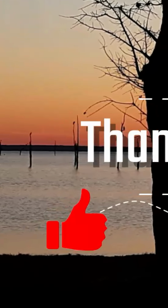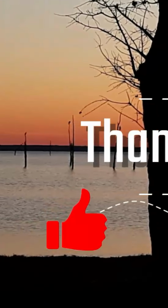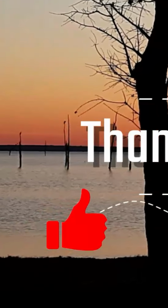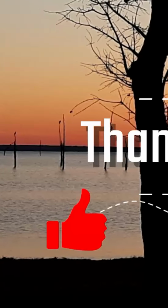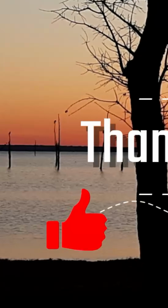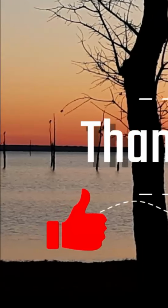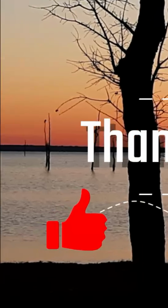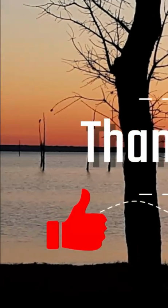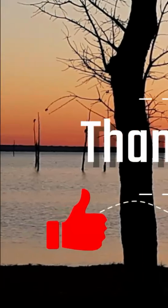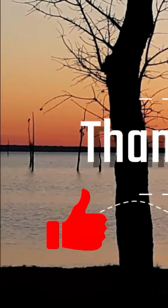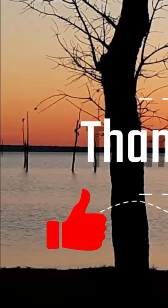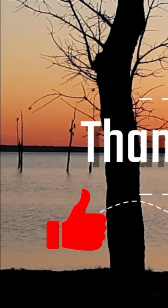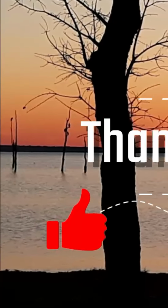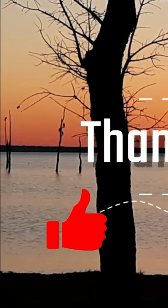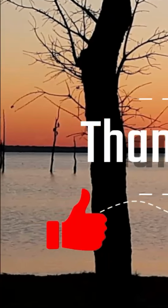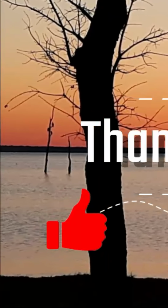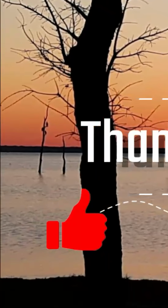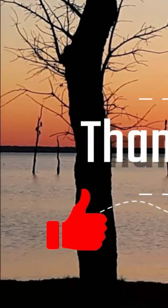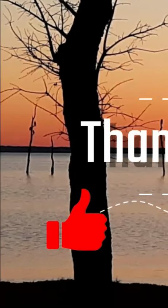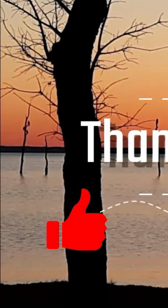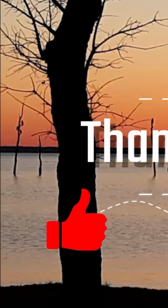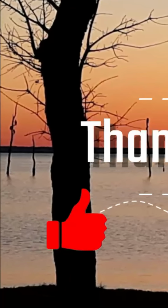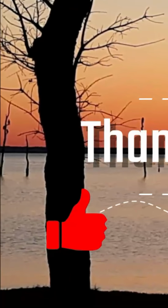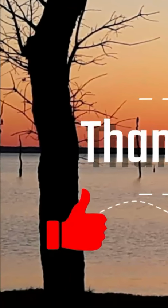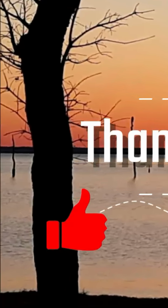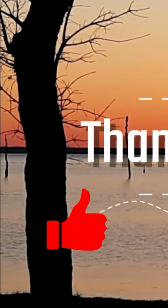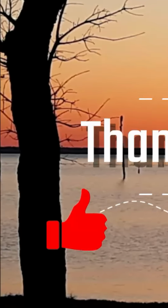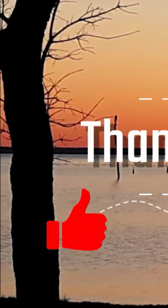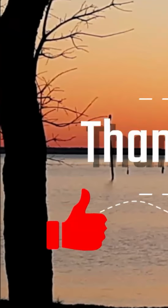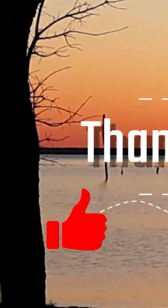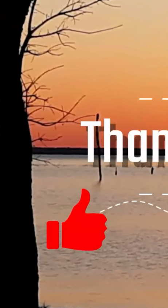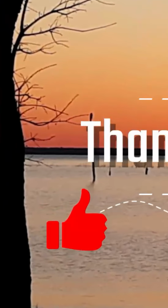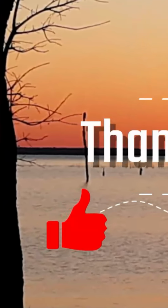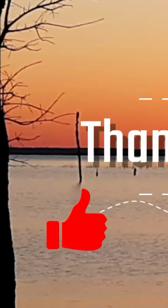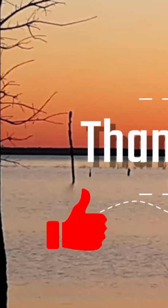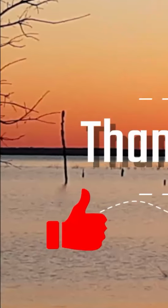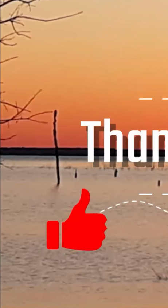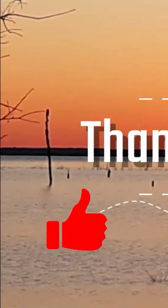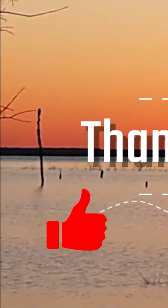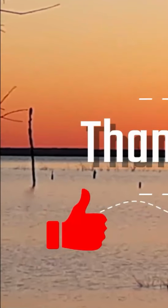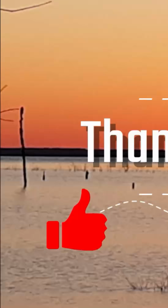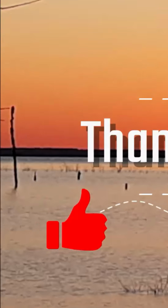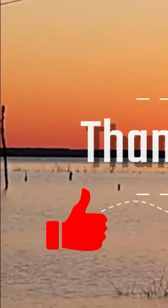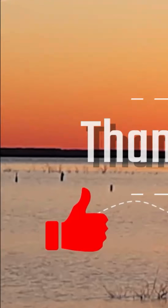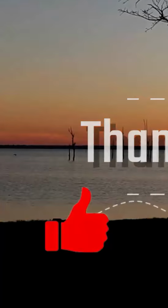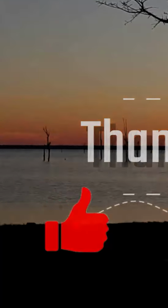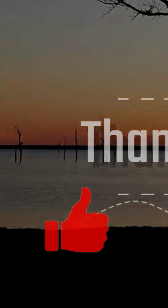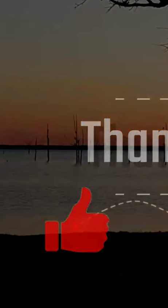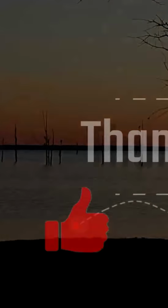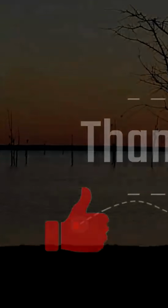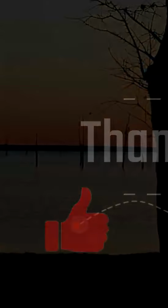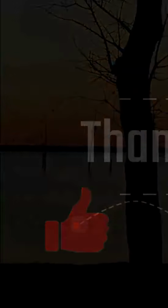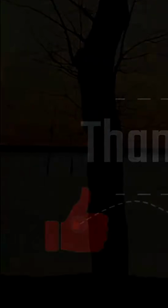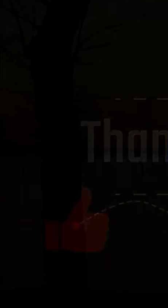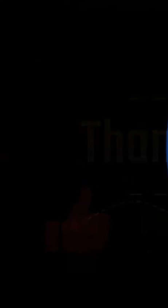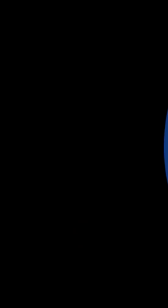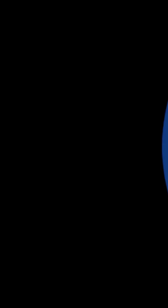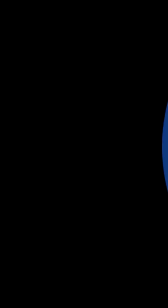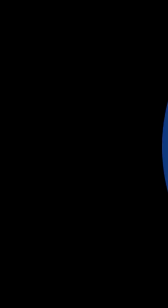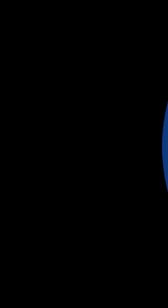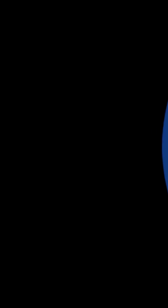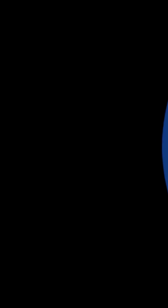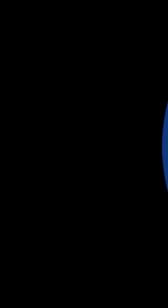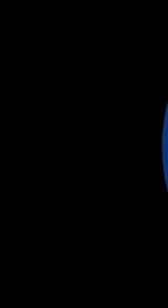subscribe. Like, share, and click that bell. Hey, we'll catch you in the next video. Thanks again, you guys. Bye. Bye.